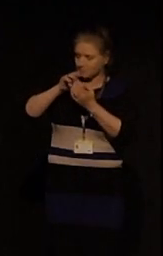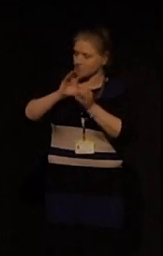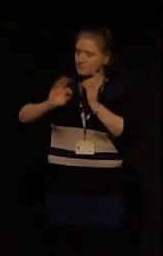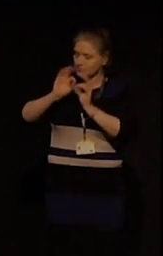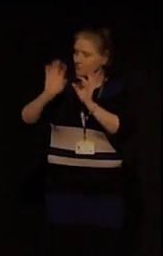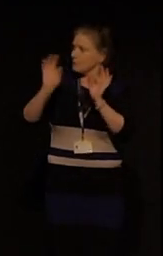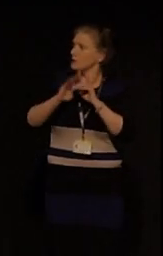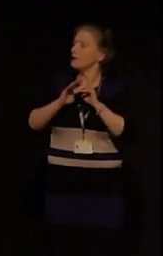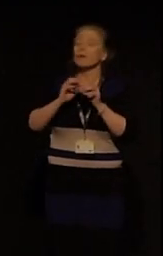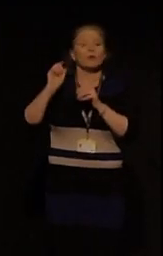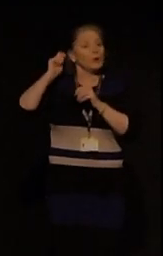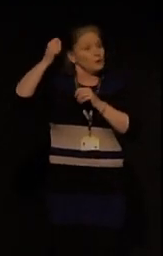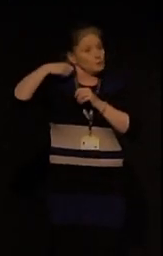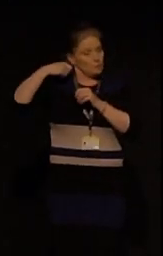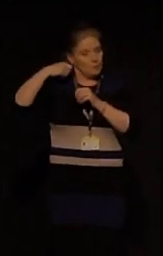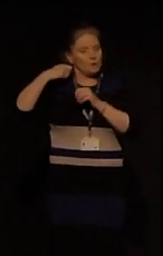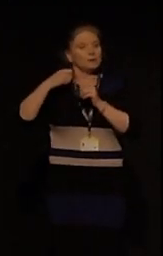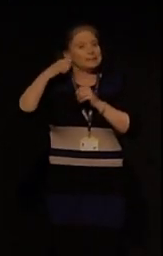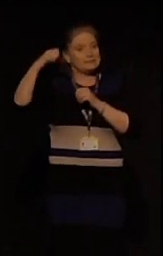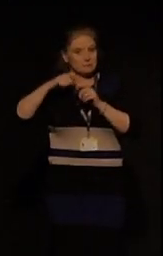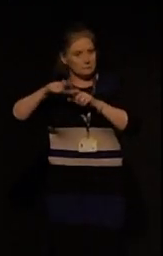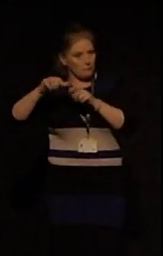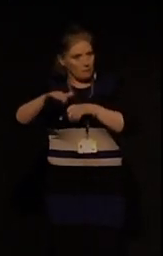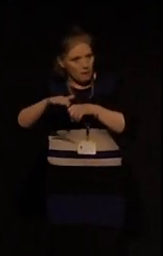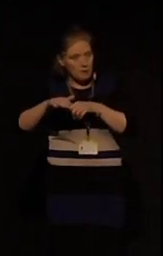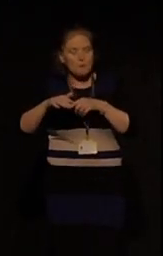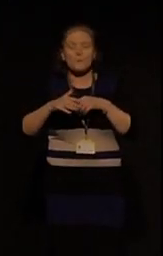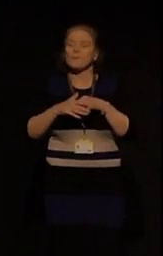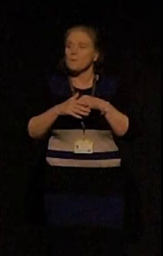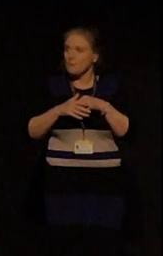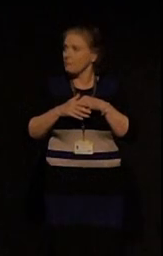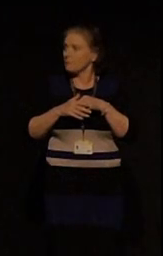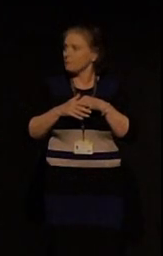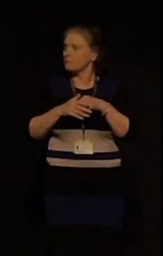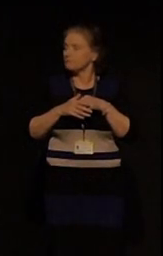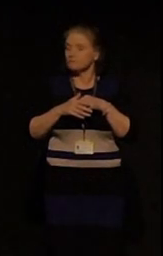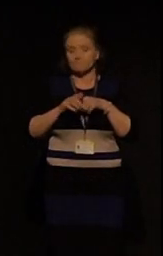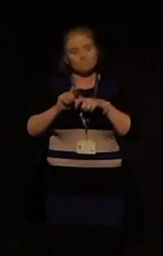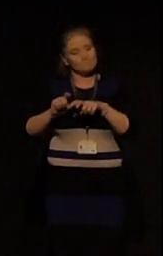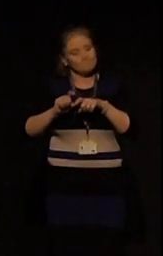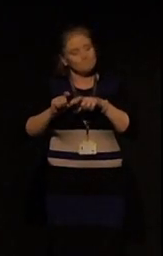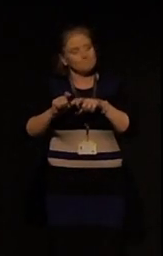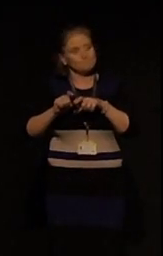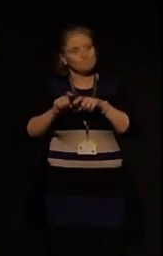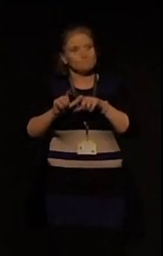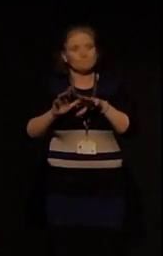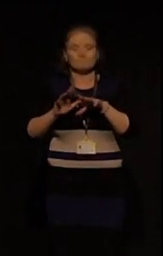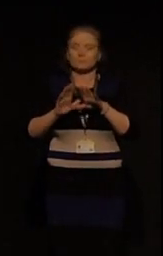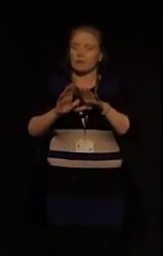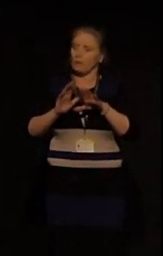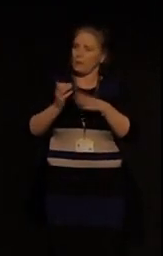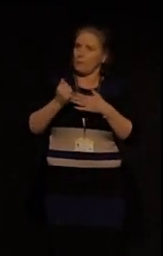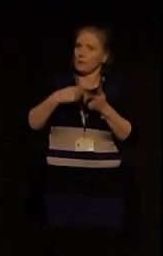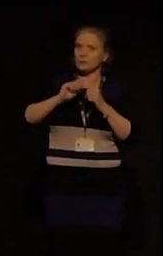tumor, the tinnitus didn't go away. It would persist. And that helped to explain